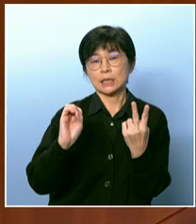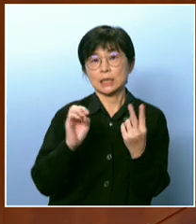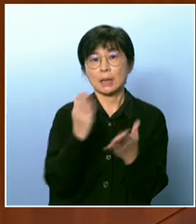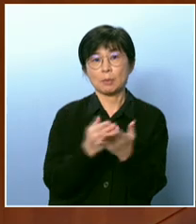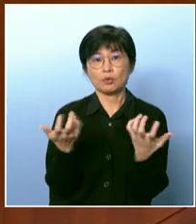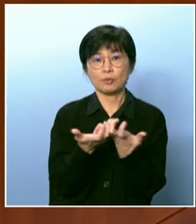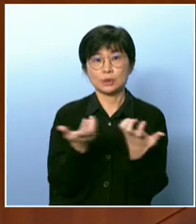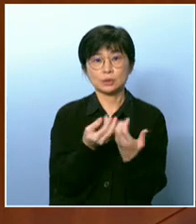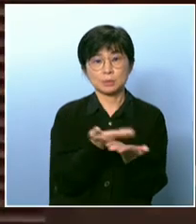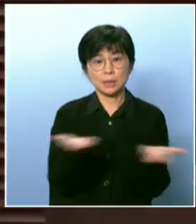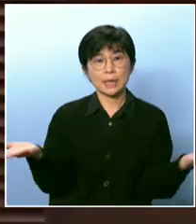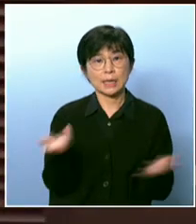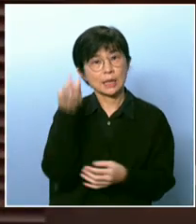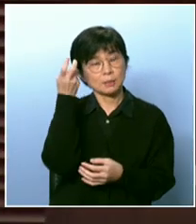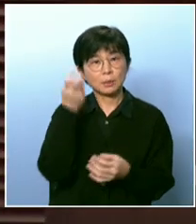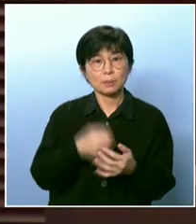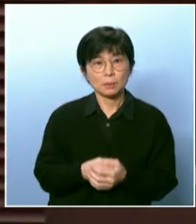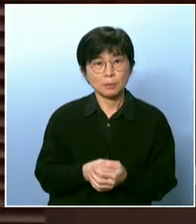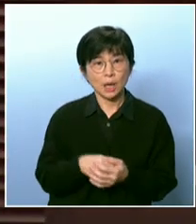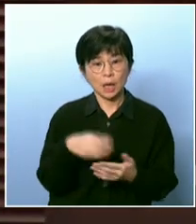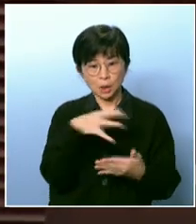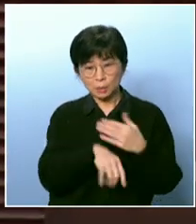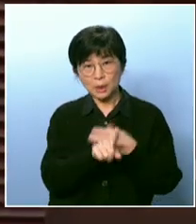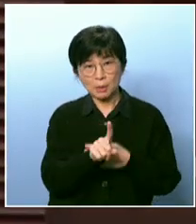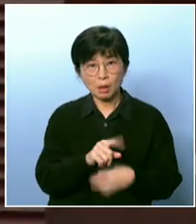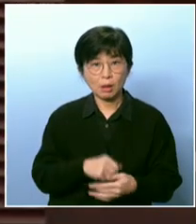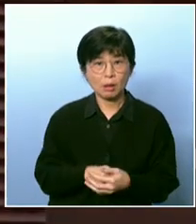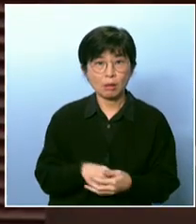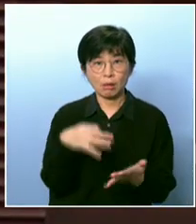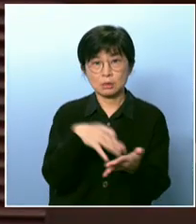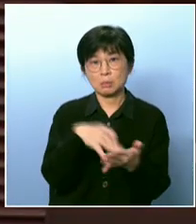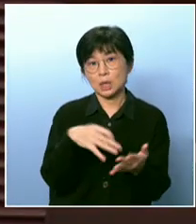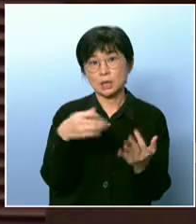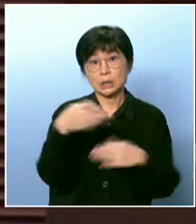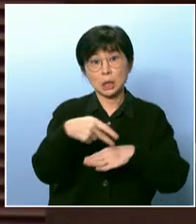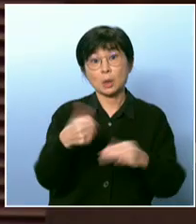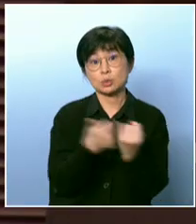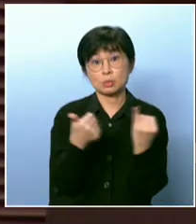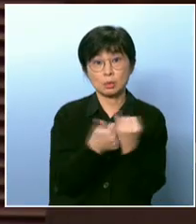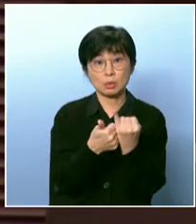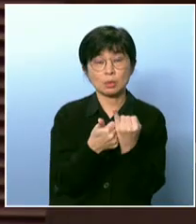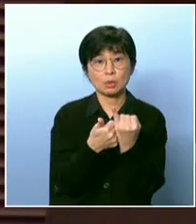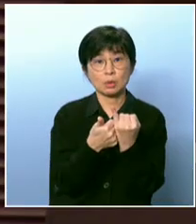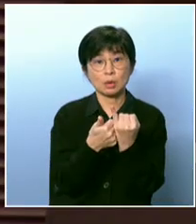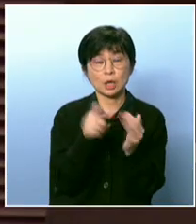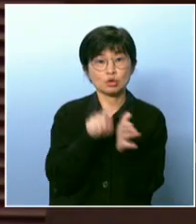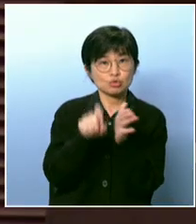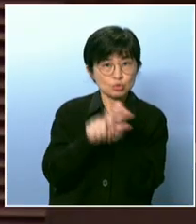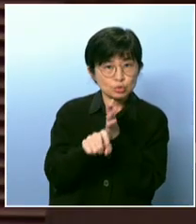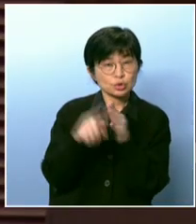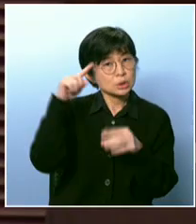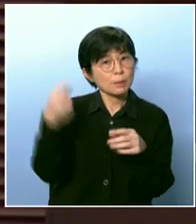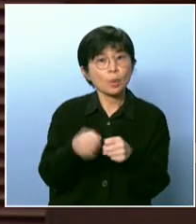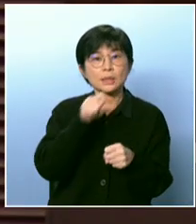asked Under Secretary. I can perhaps refer to the report done of the study done